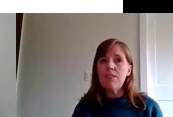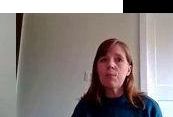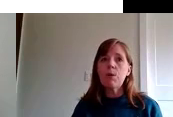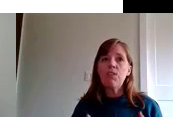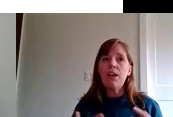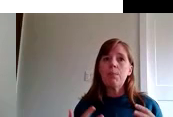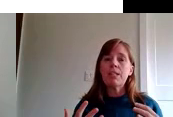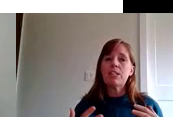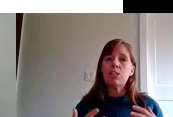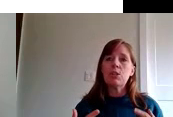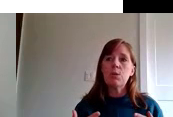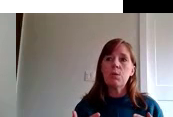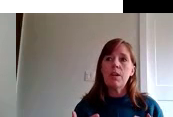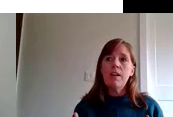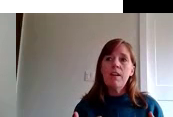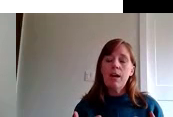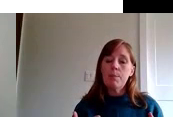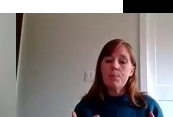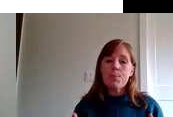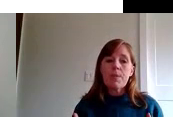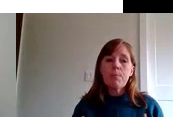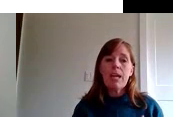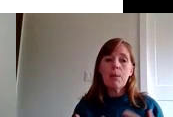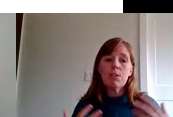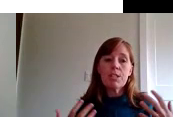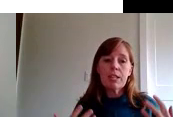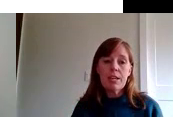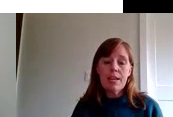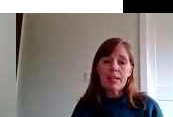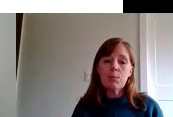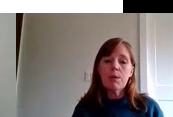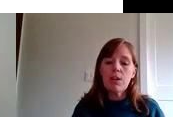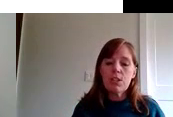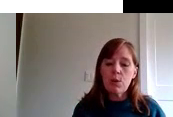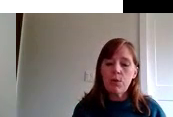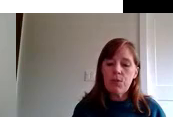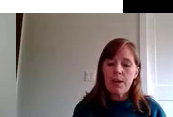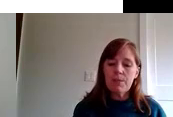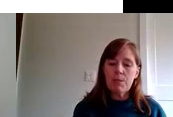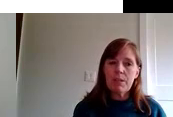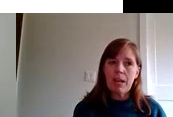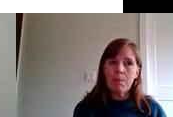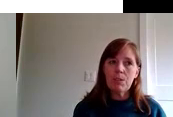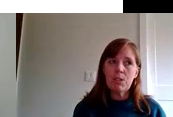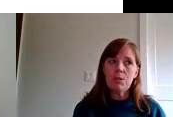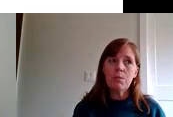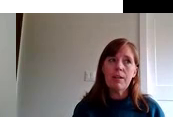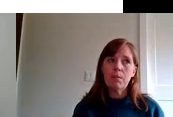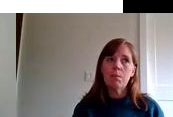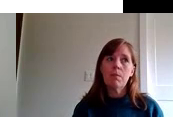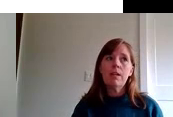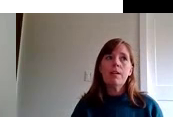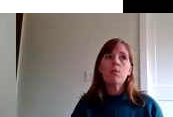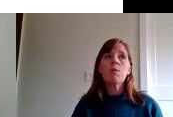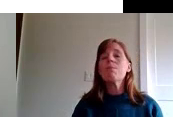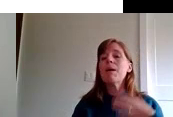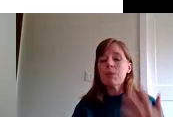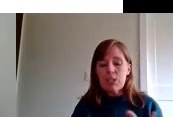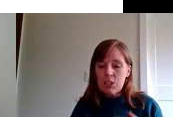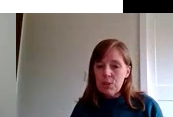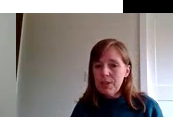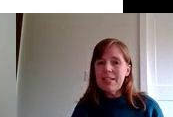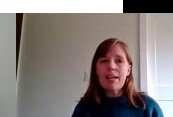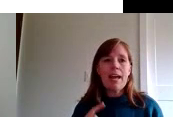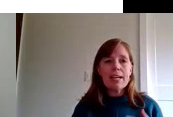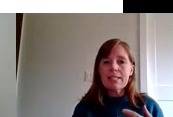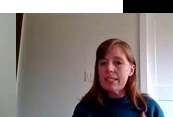easy way for both families to be able to connect, but also for them to be able to